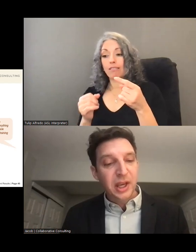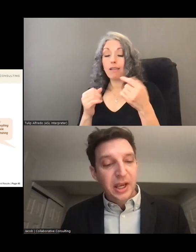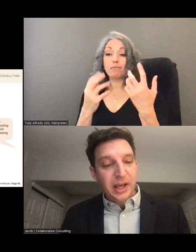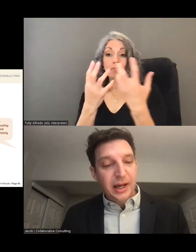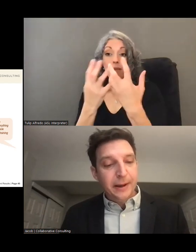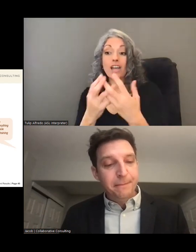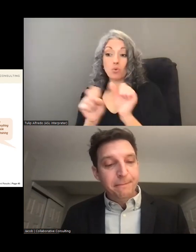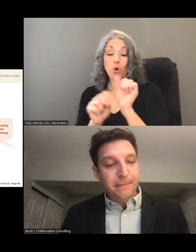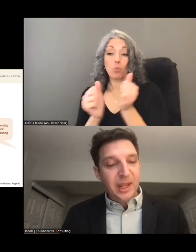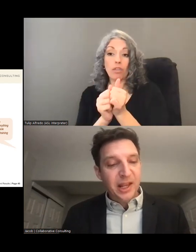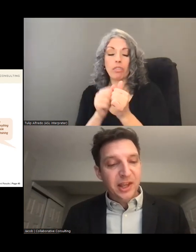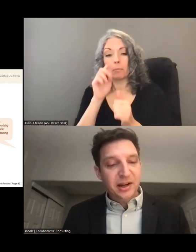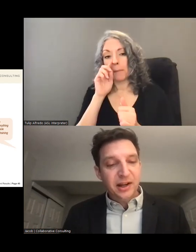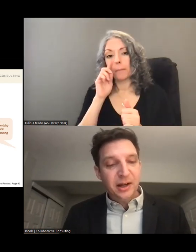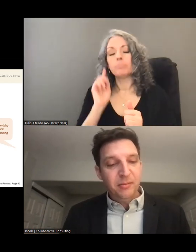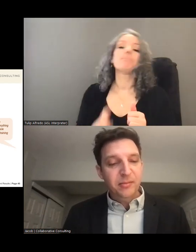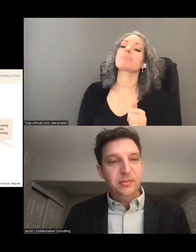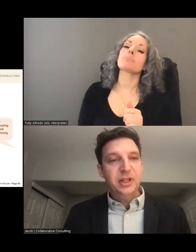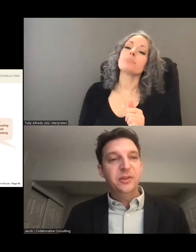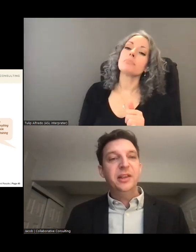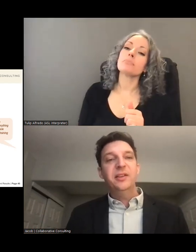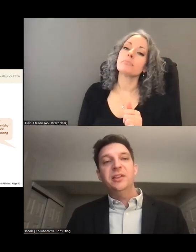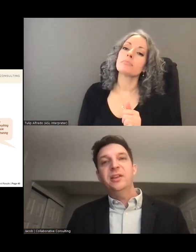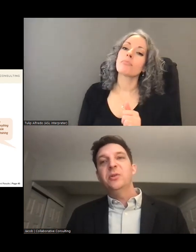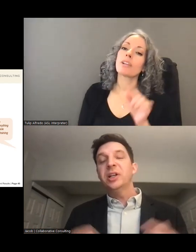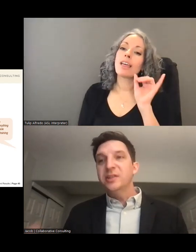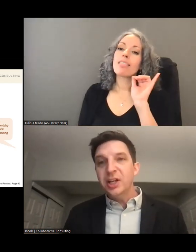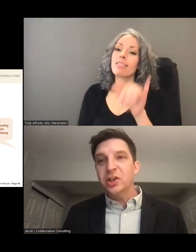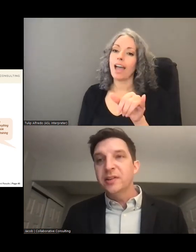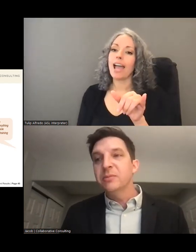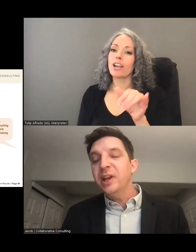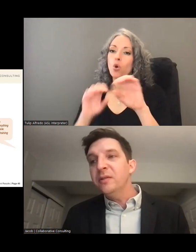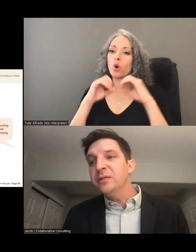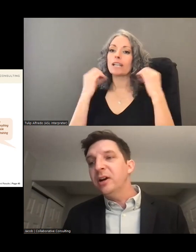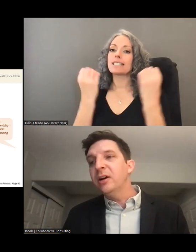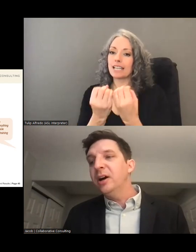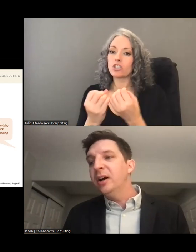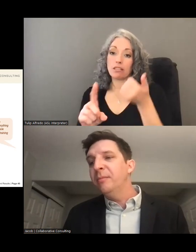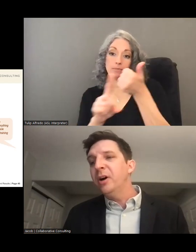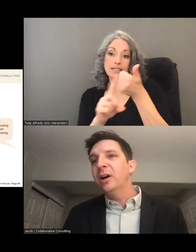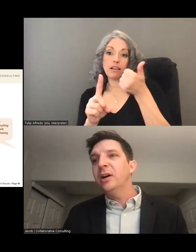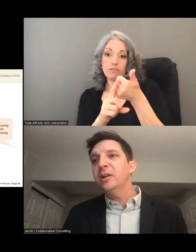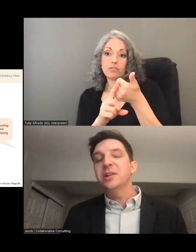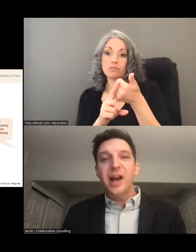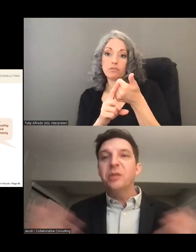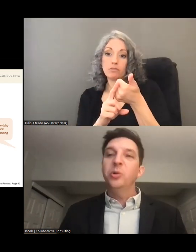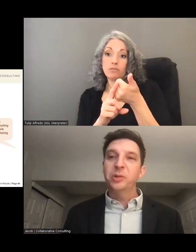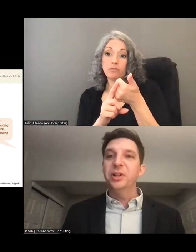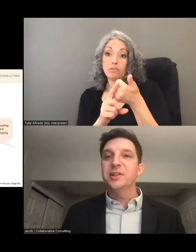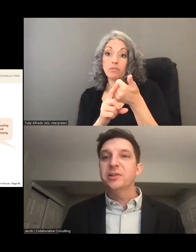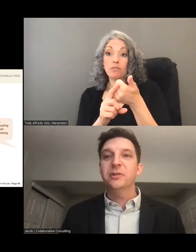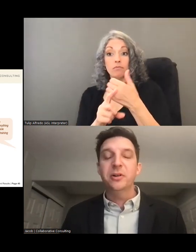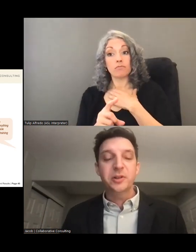with, and that that the organizations themselves are